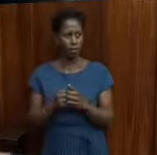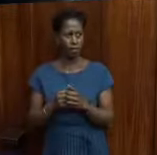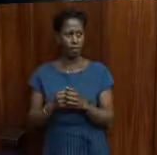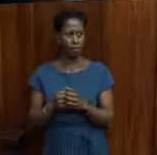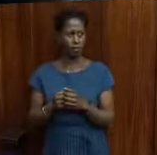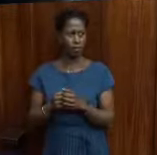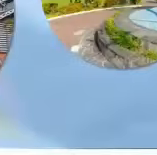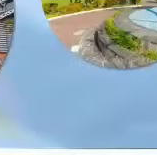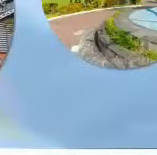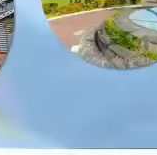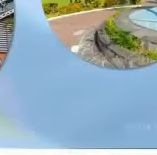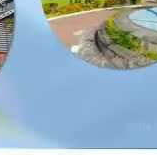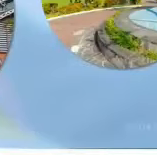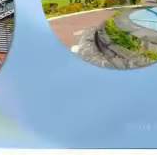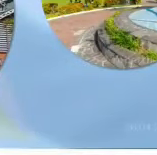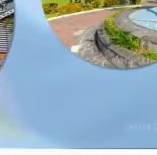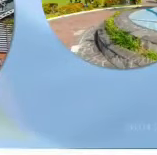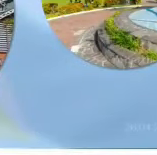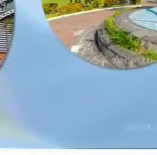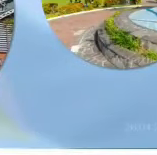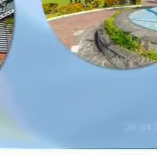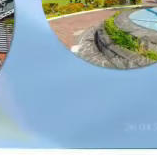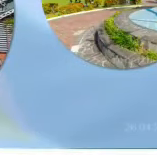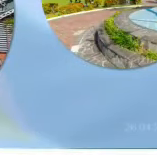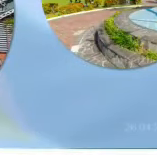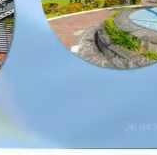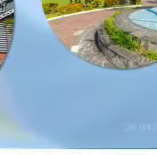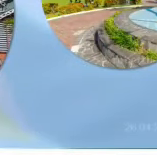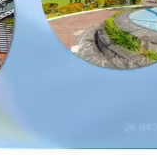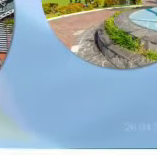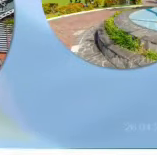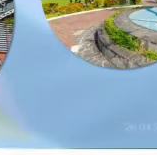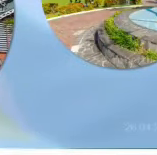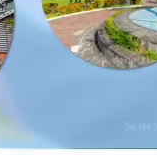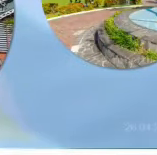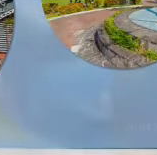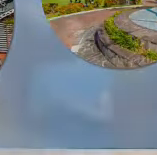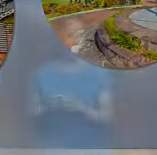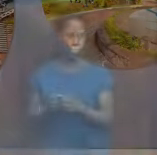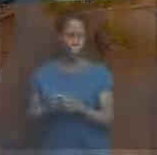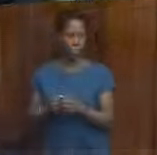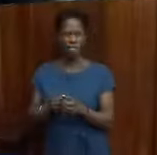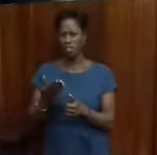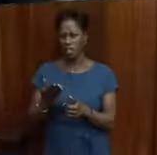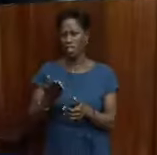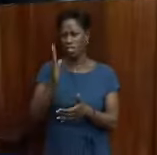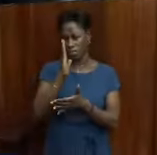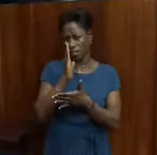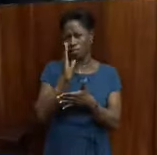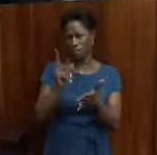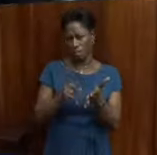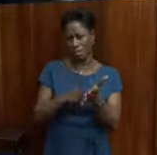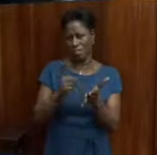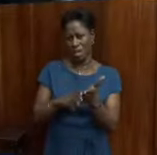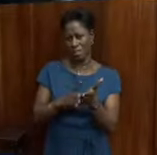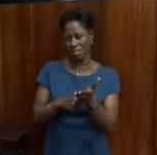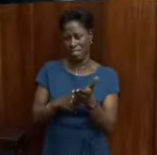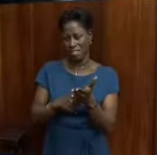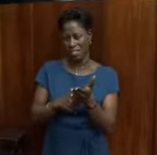harbor. However, to paraphrase our laureate, at certain times of the day, the city is dead as